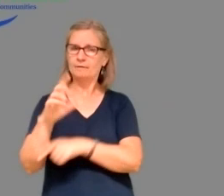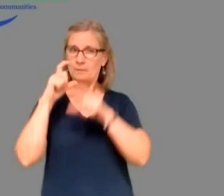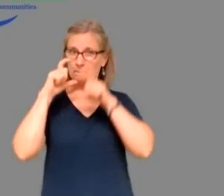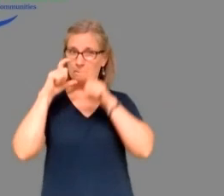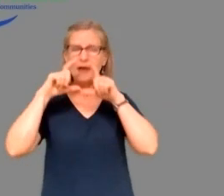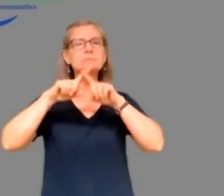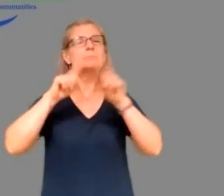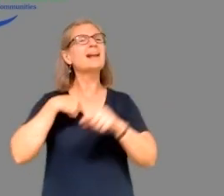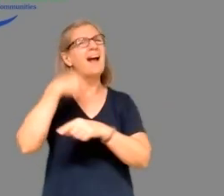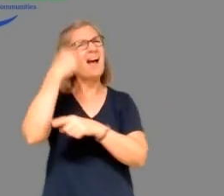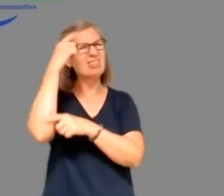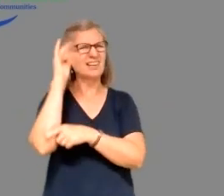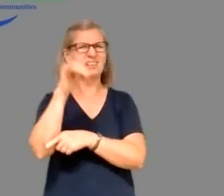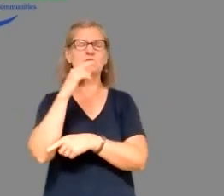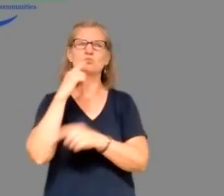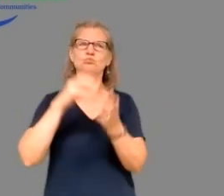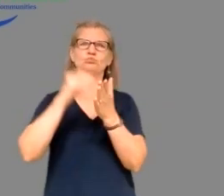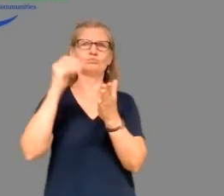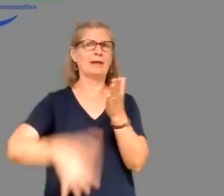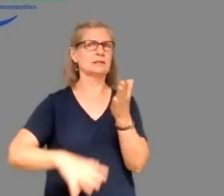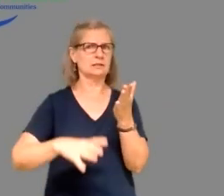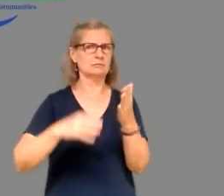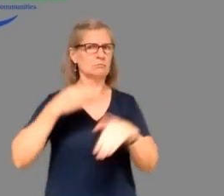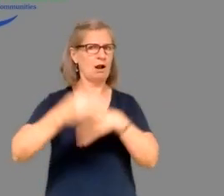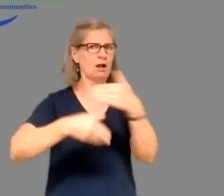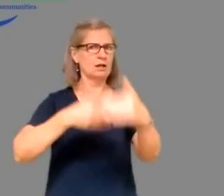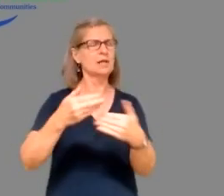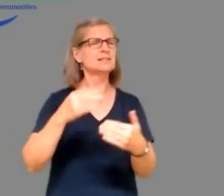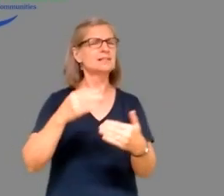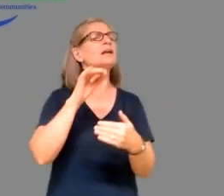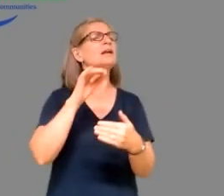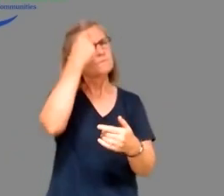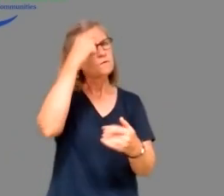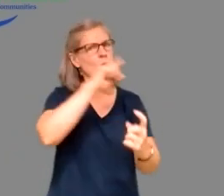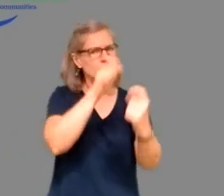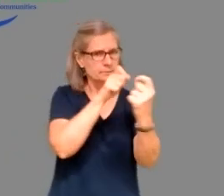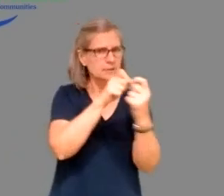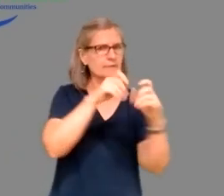for specific groups, mostly healthcare related.